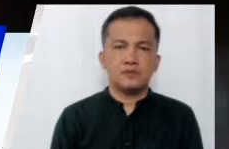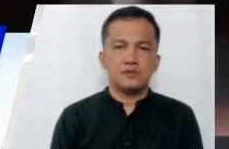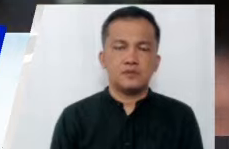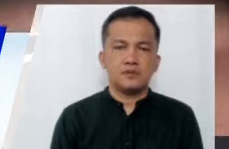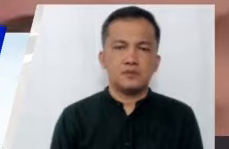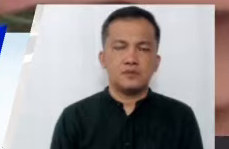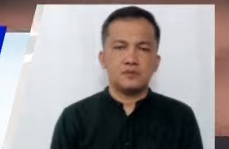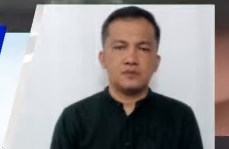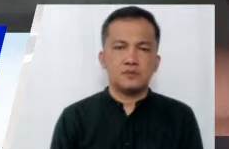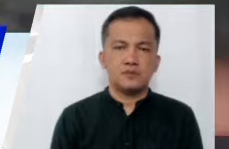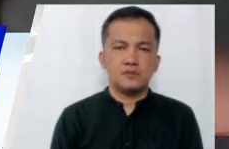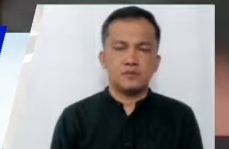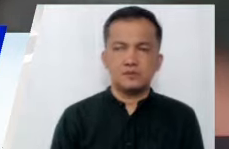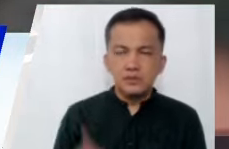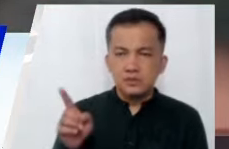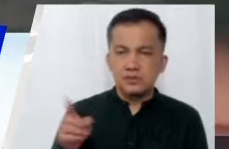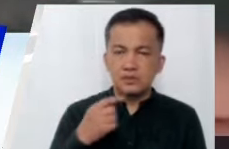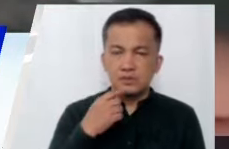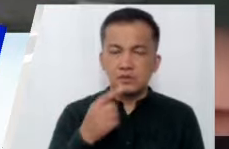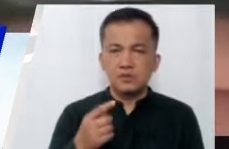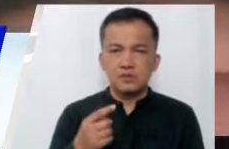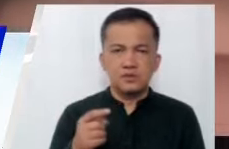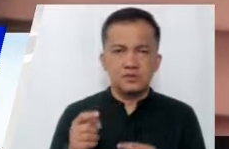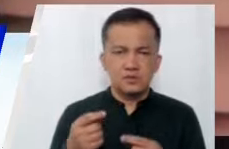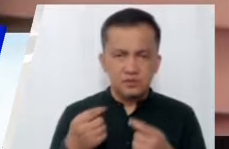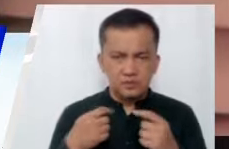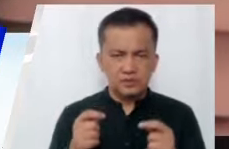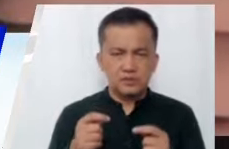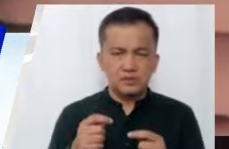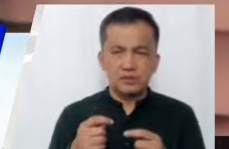They gang up on you in the middle of the